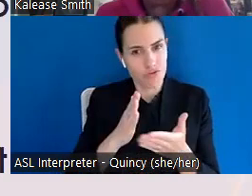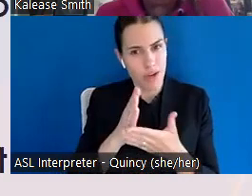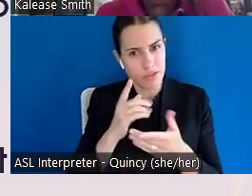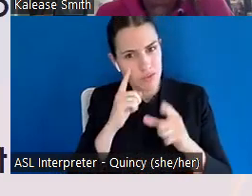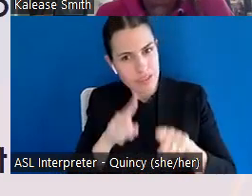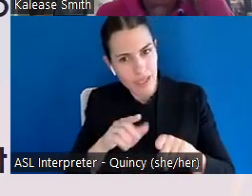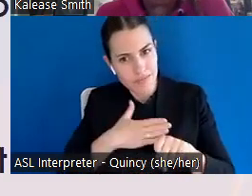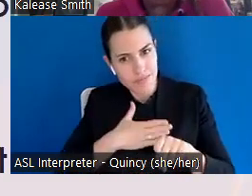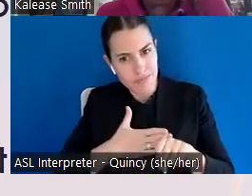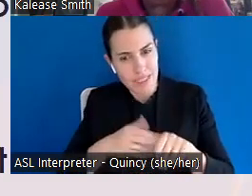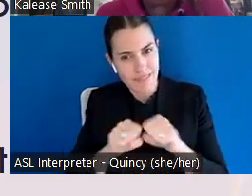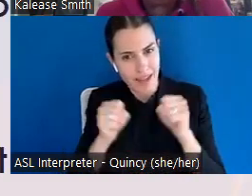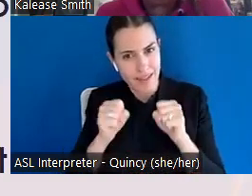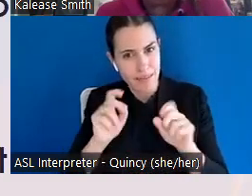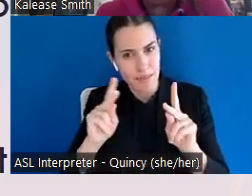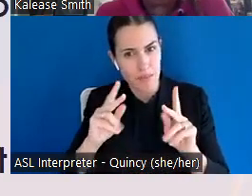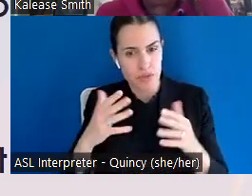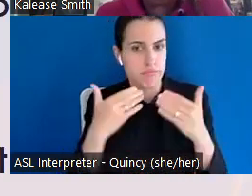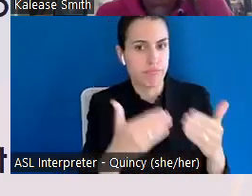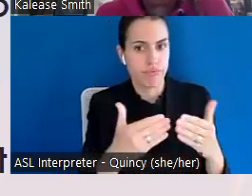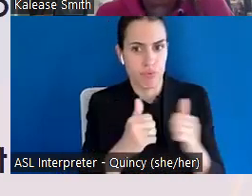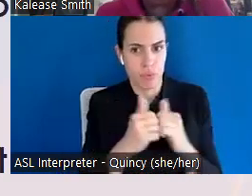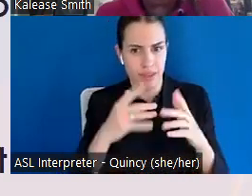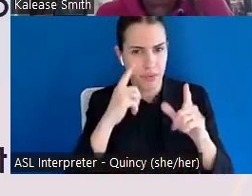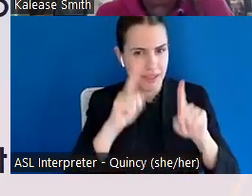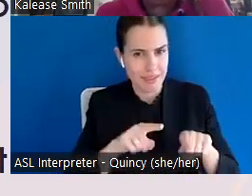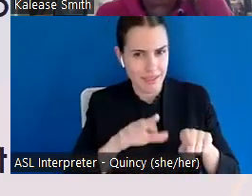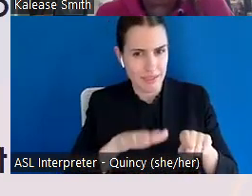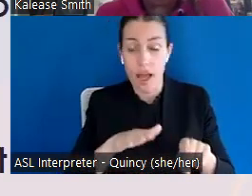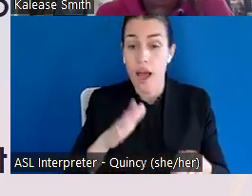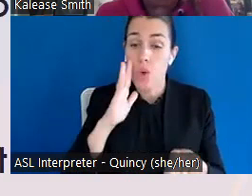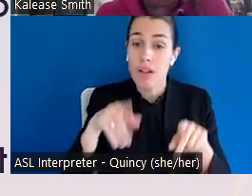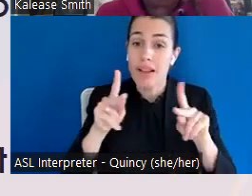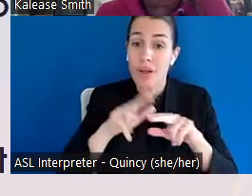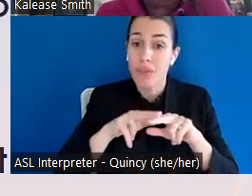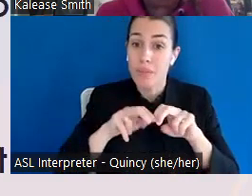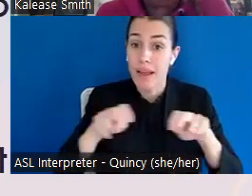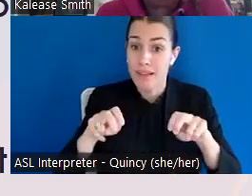to let the panelists answer whichever question speaks the most to them. And then folks can continue to